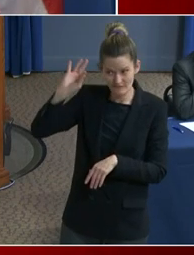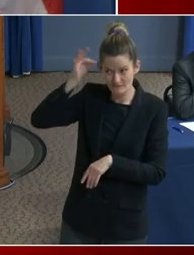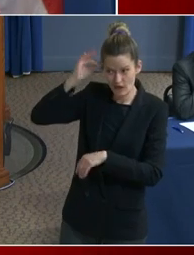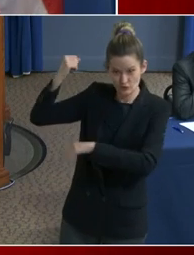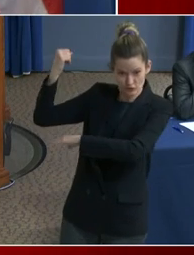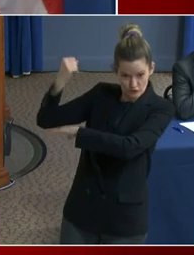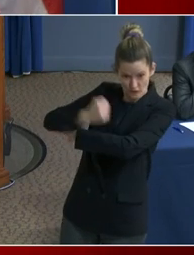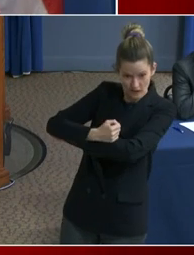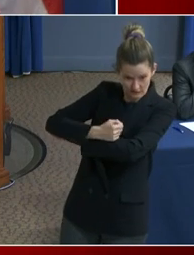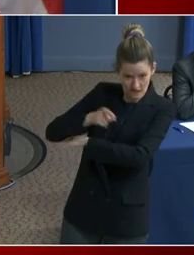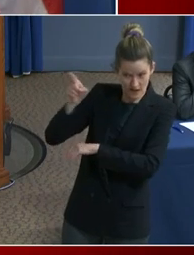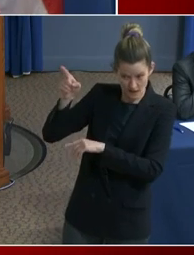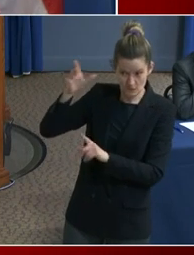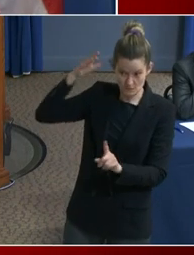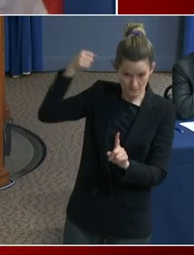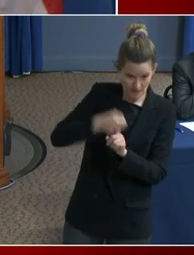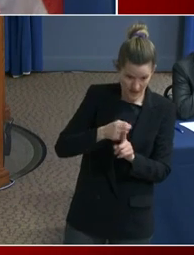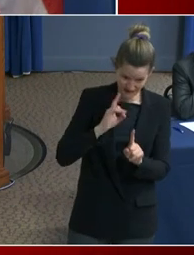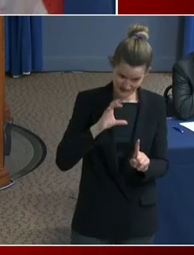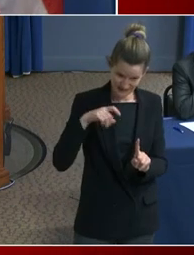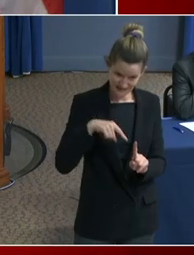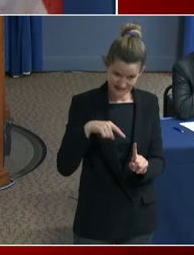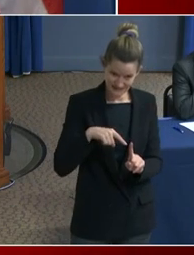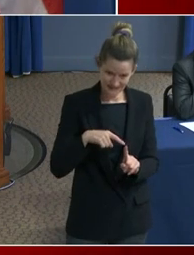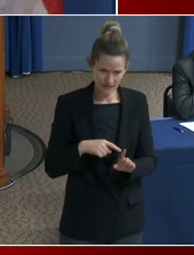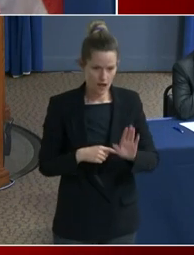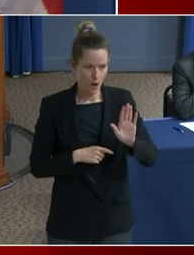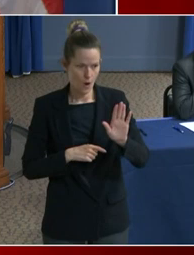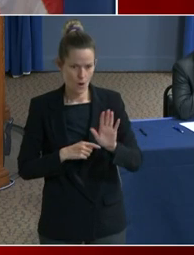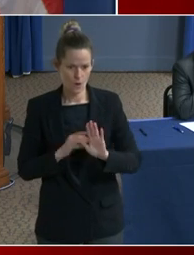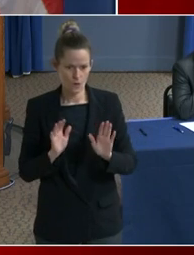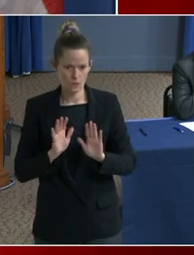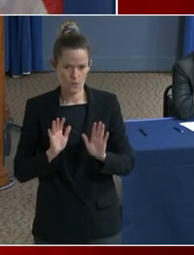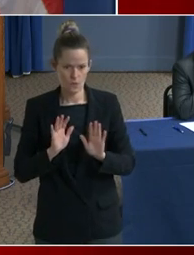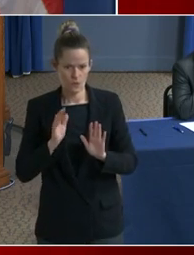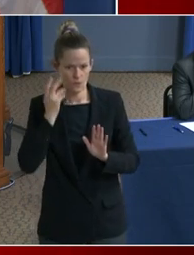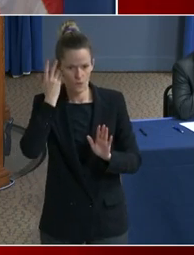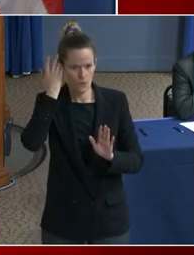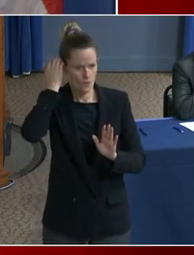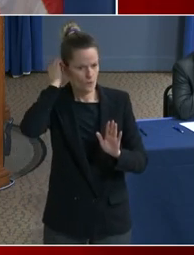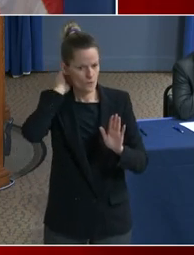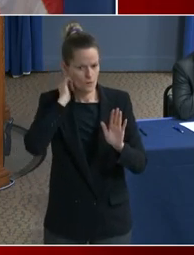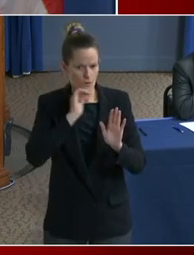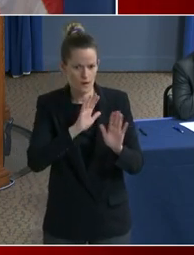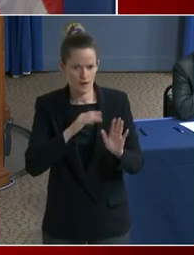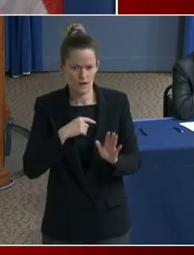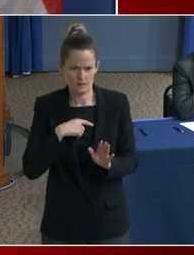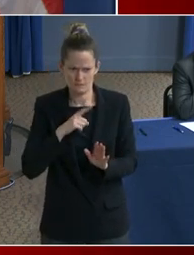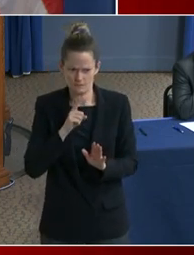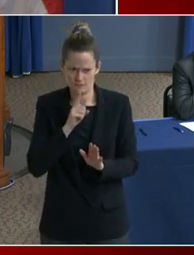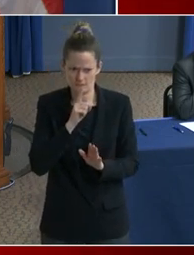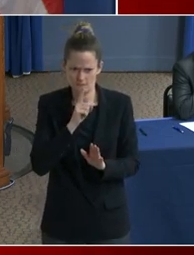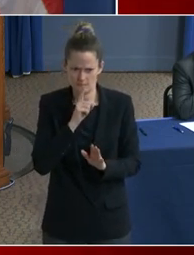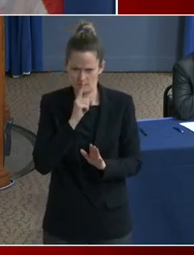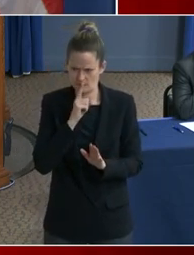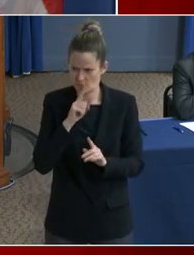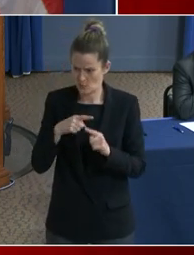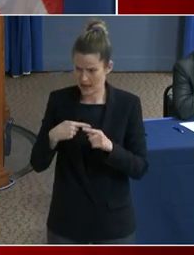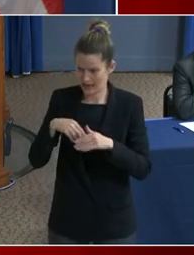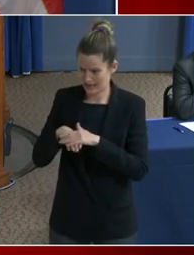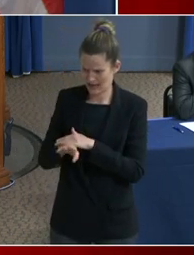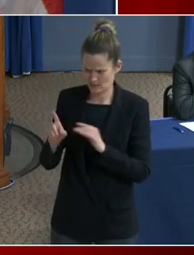came in here, I thought that they were saying otherwise, that there was a resolution. Is that not right? I